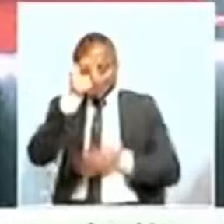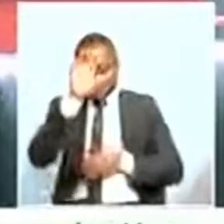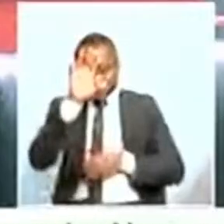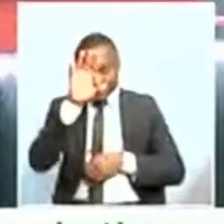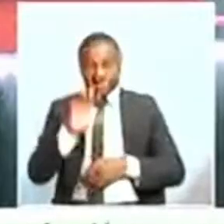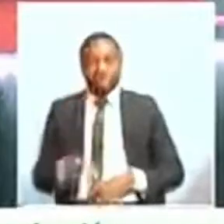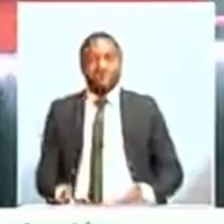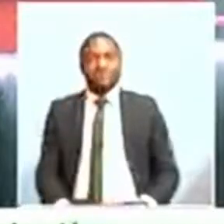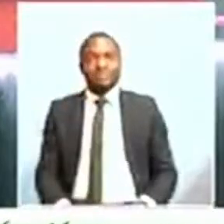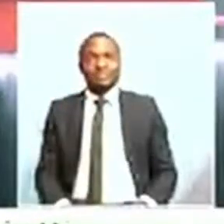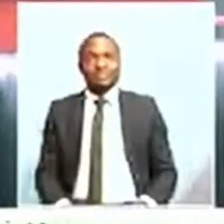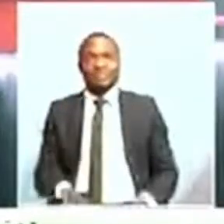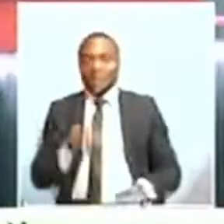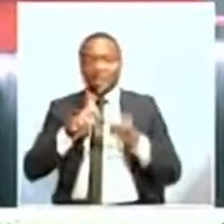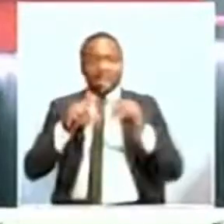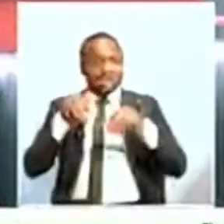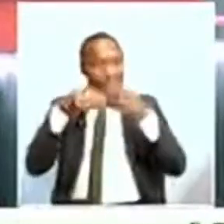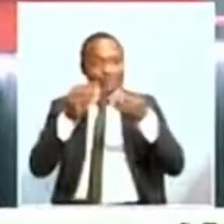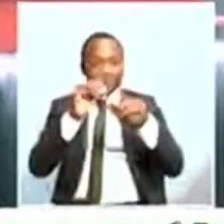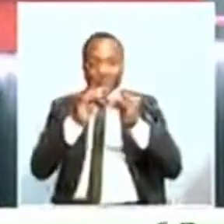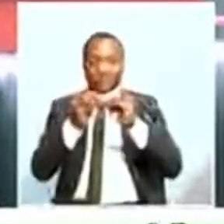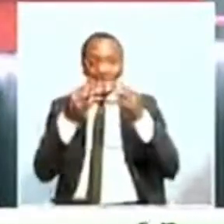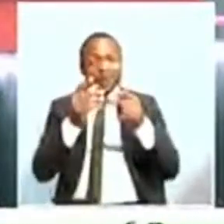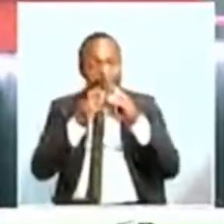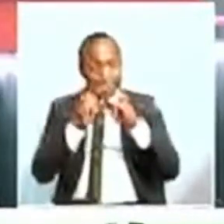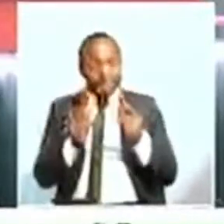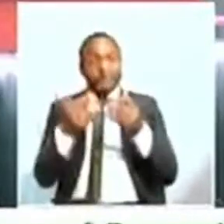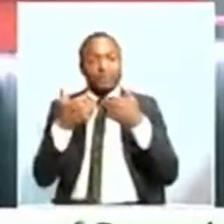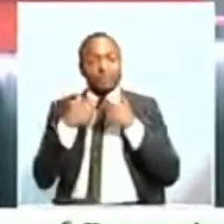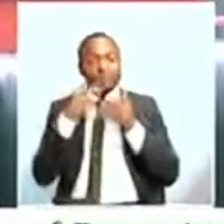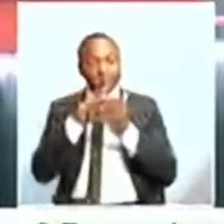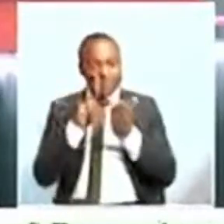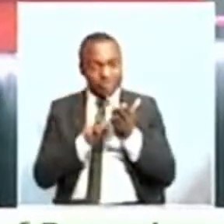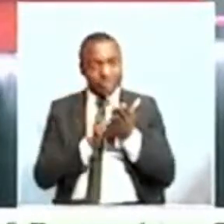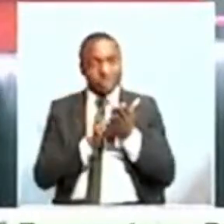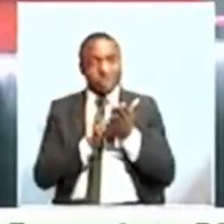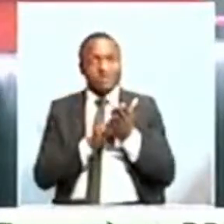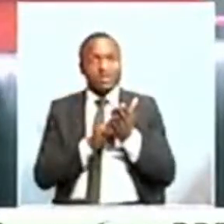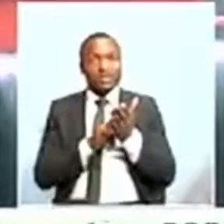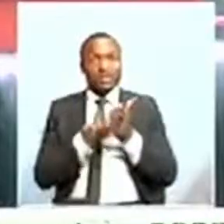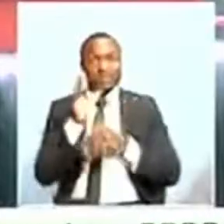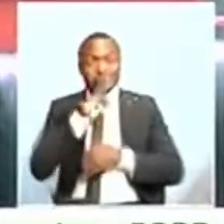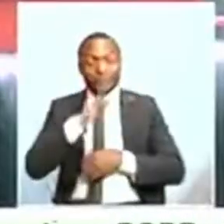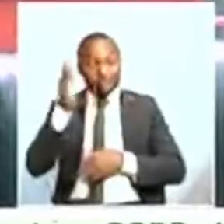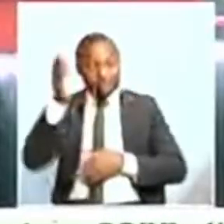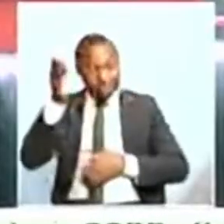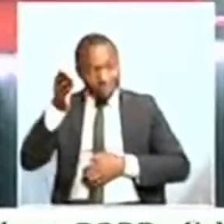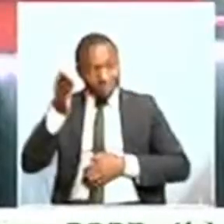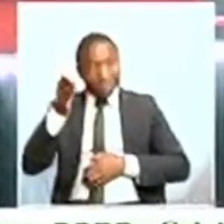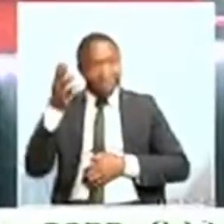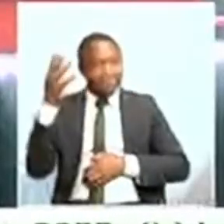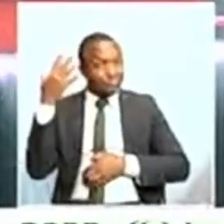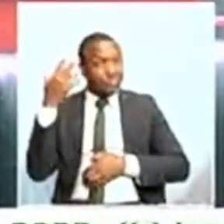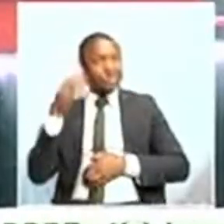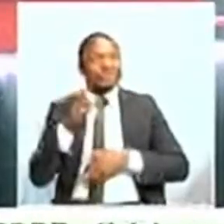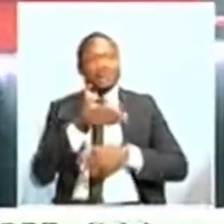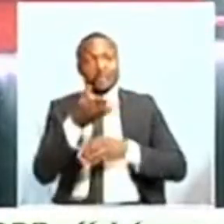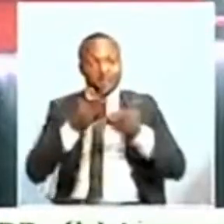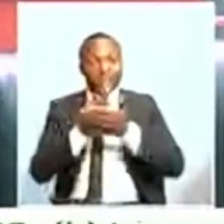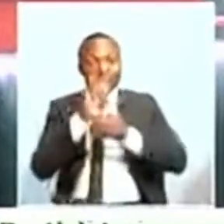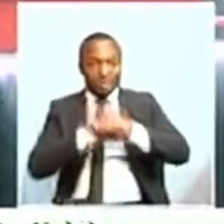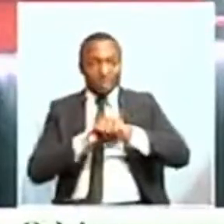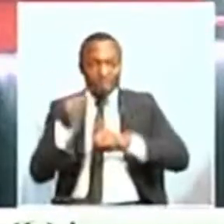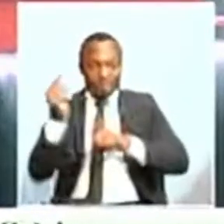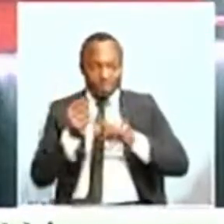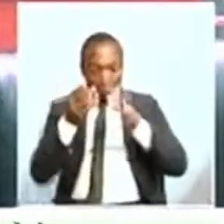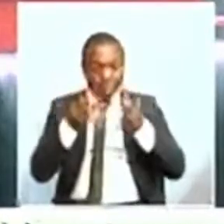miners, I may not give the figures now, but we have a report. We did a press briefing. I think at an appropriate time, we'll come to the House,